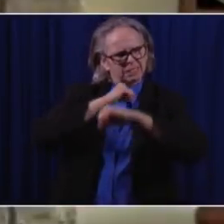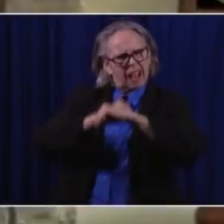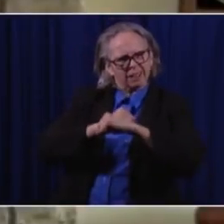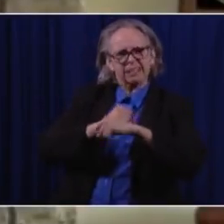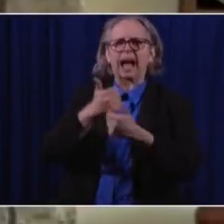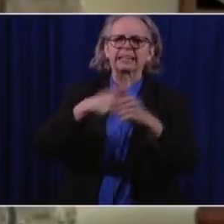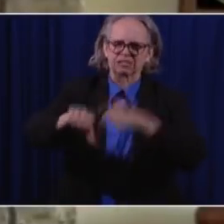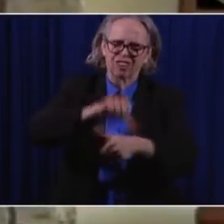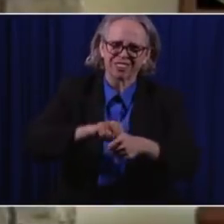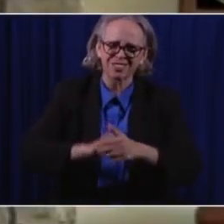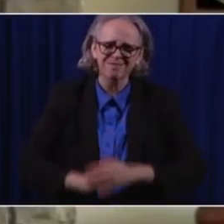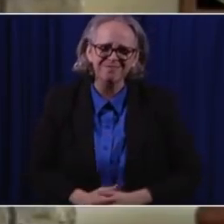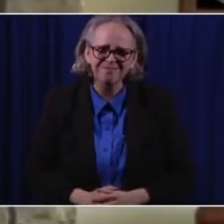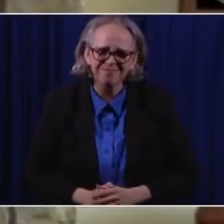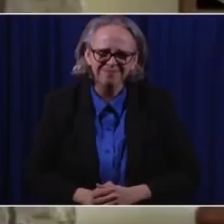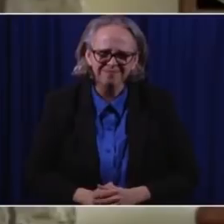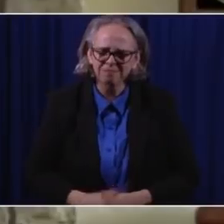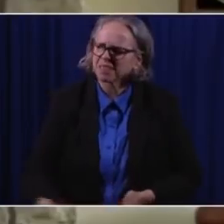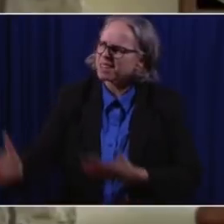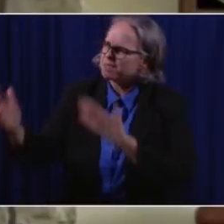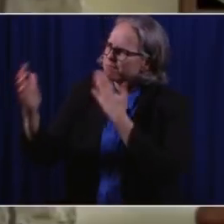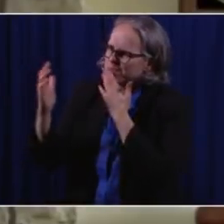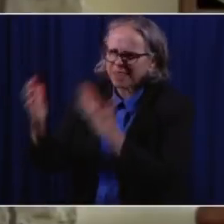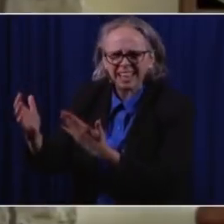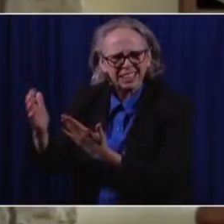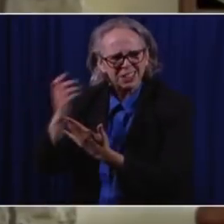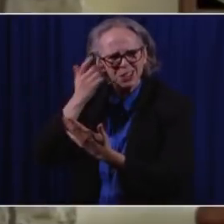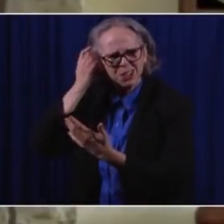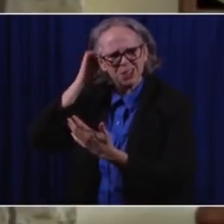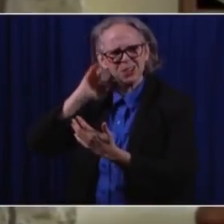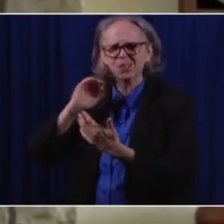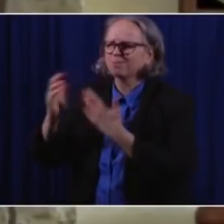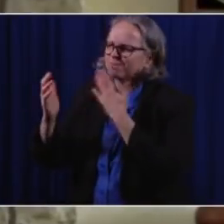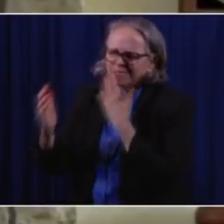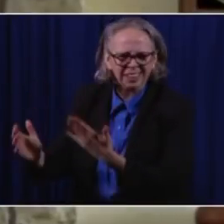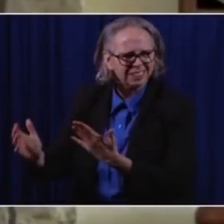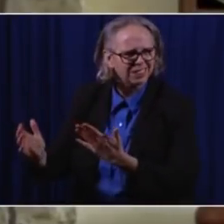very much for doing that. Just listening to you is an inspiration.